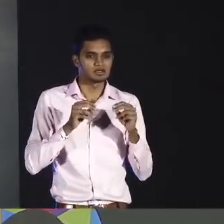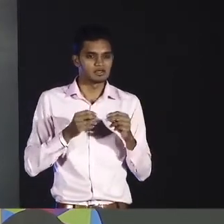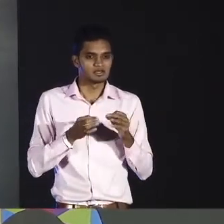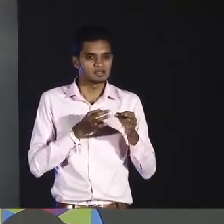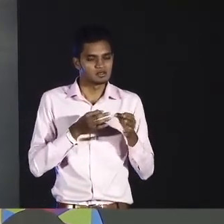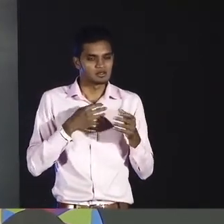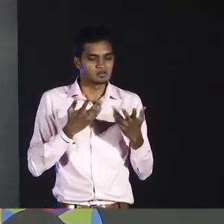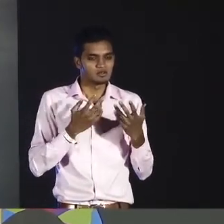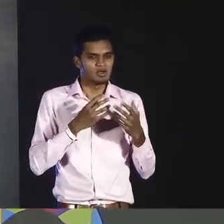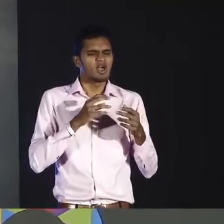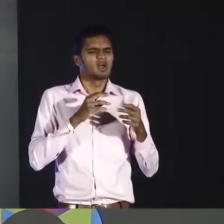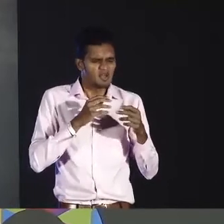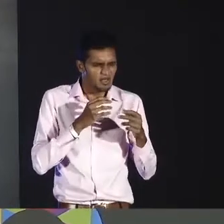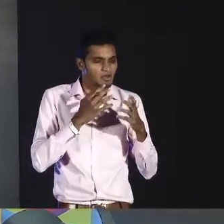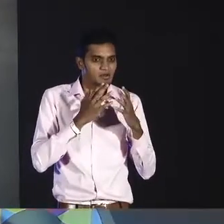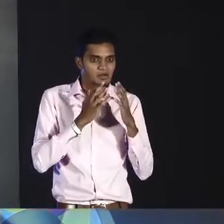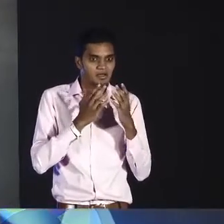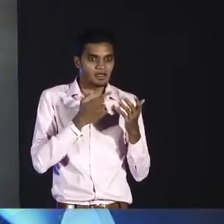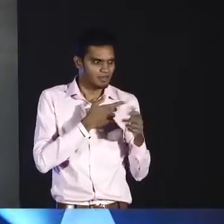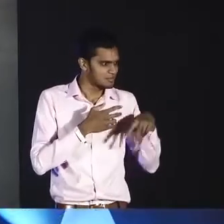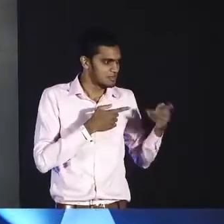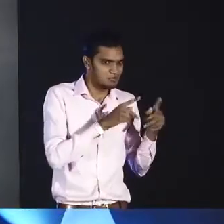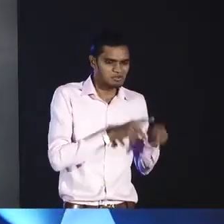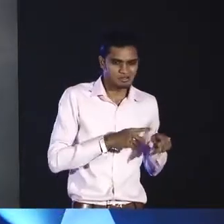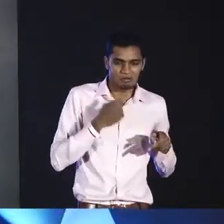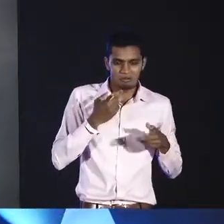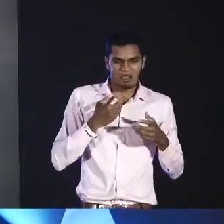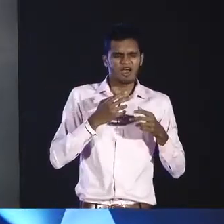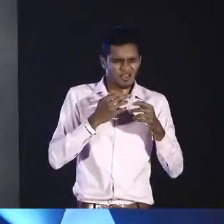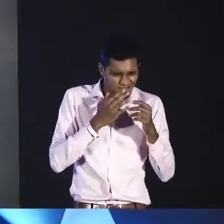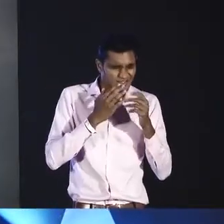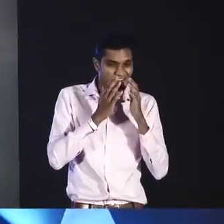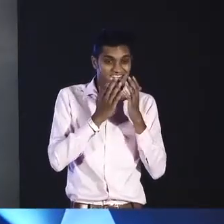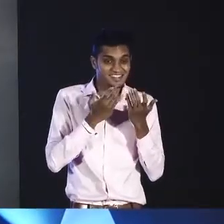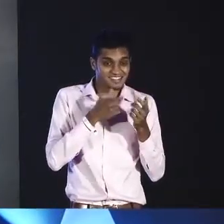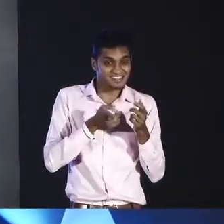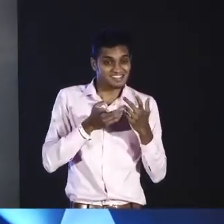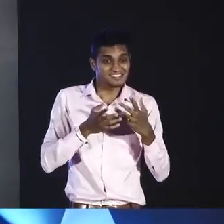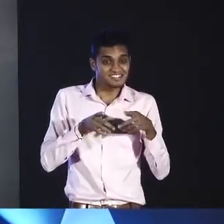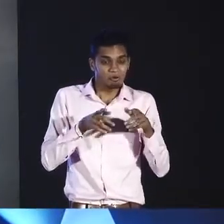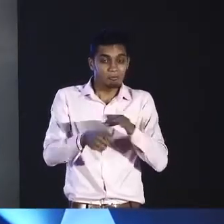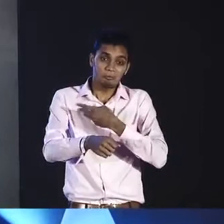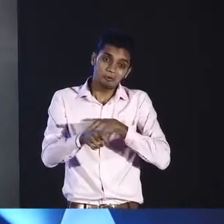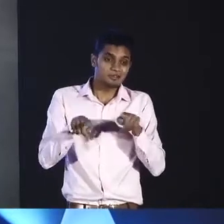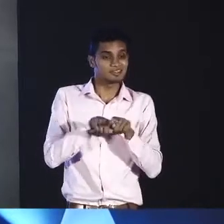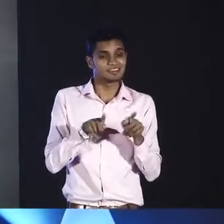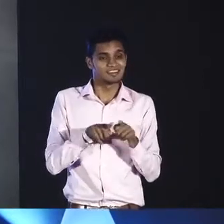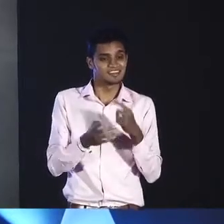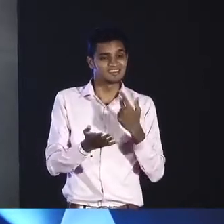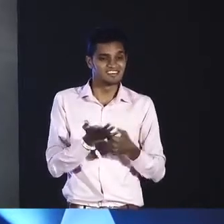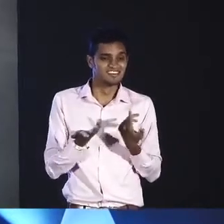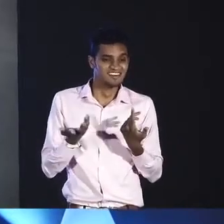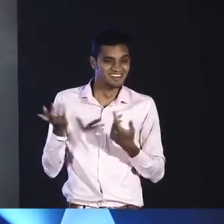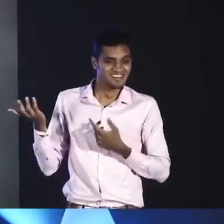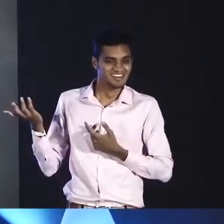my God, how musically he sneezes, yeah? How can a person sneeze musically?" Unless you're Vijay Prakash or